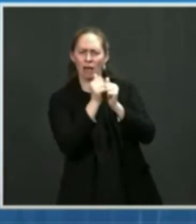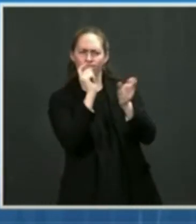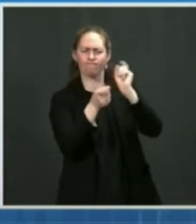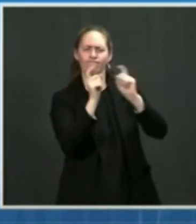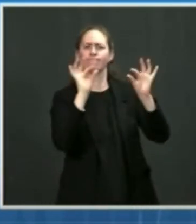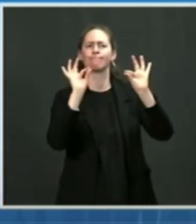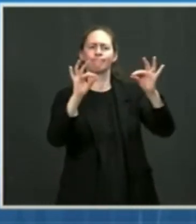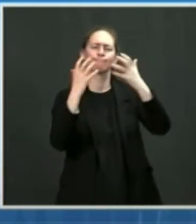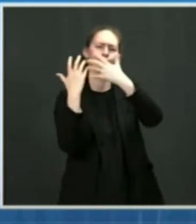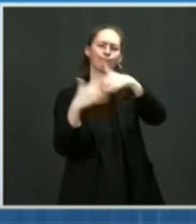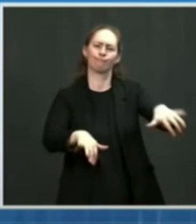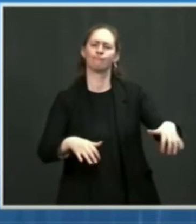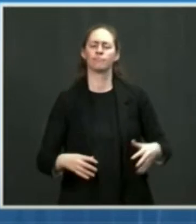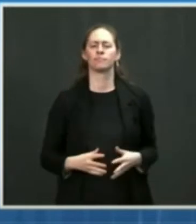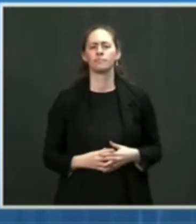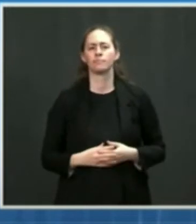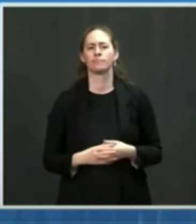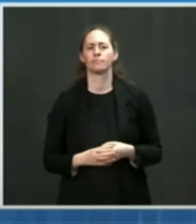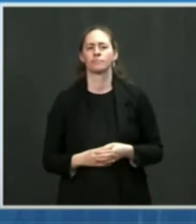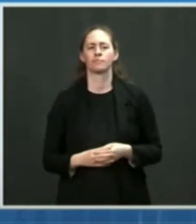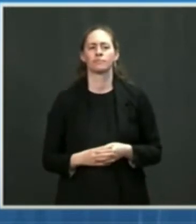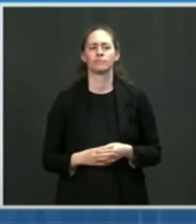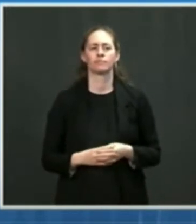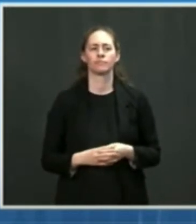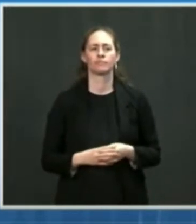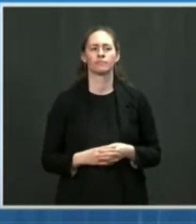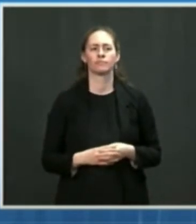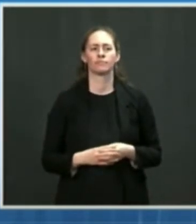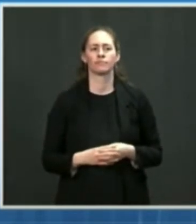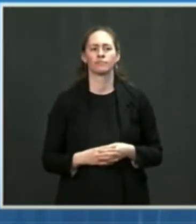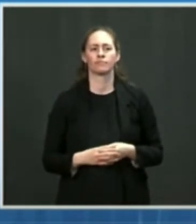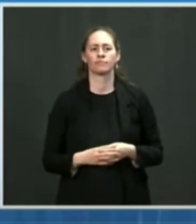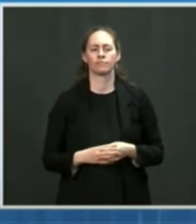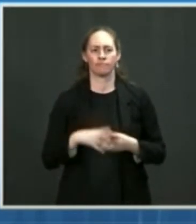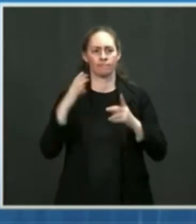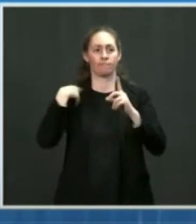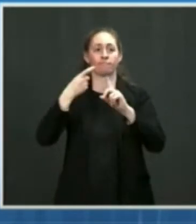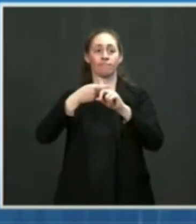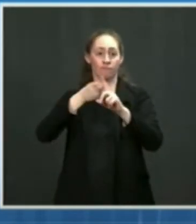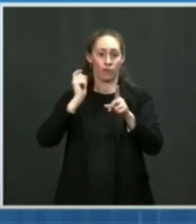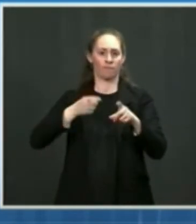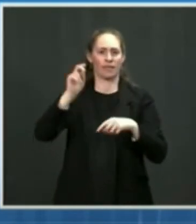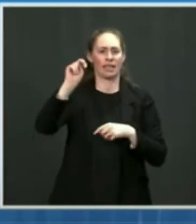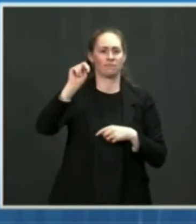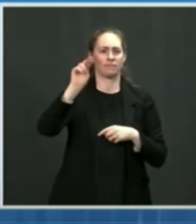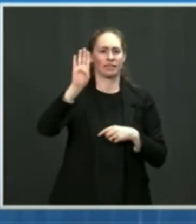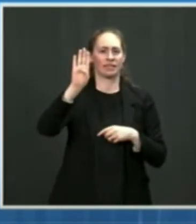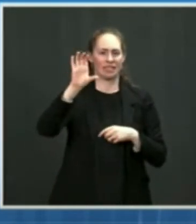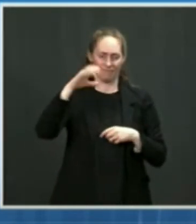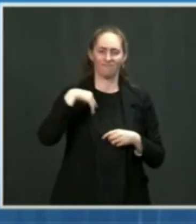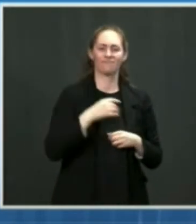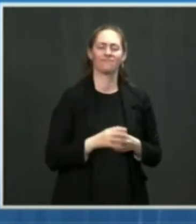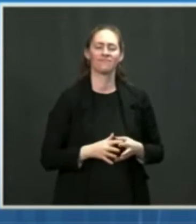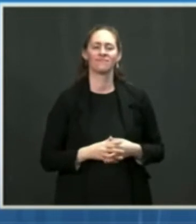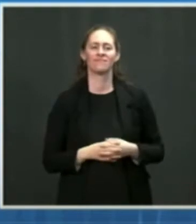question. Last question. Let's go to Heidi Prisbilla at NBC News. Oh, thank